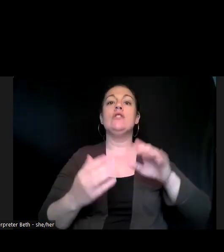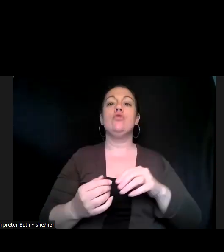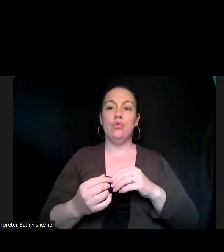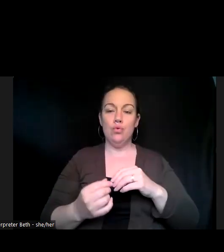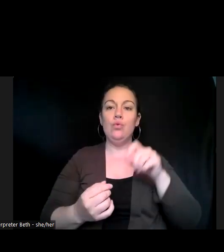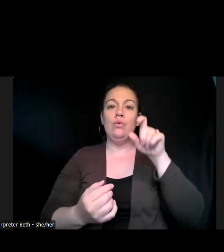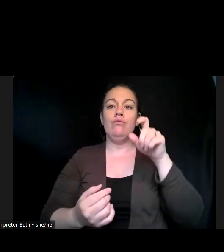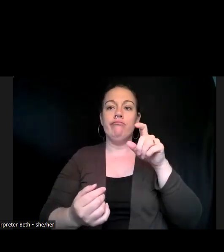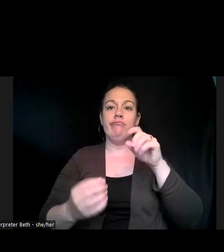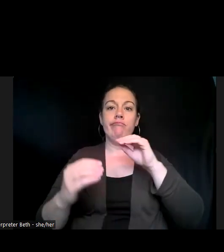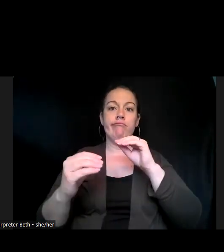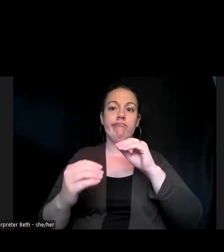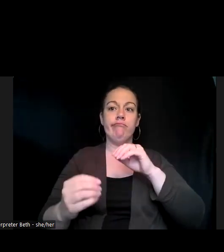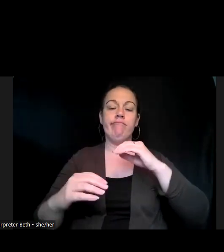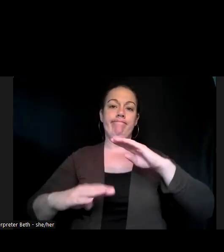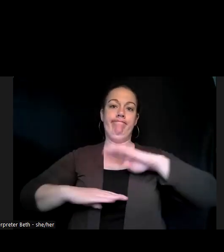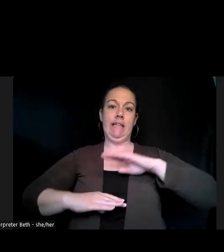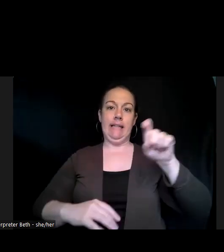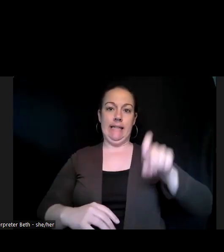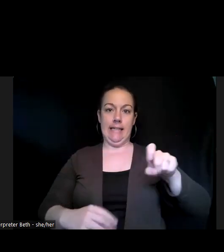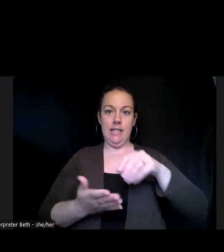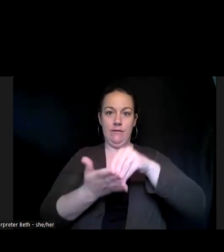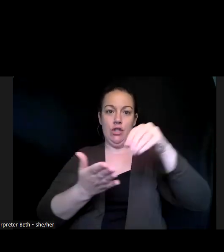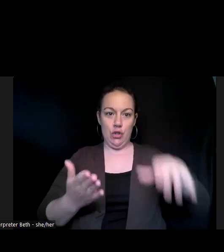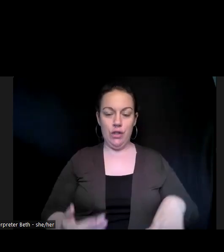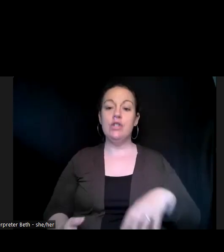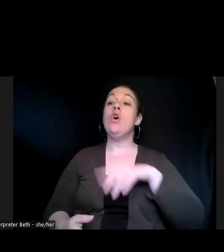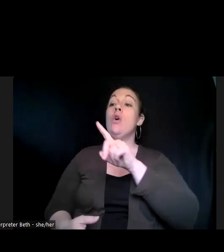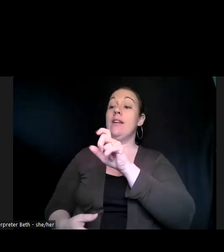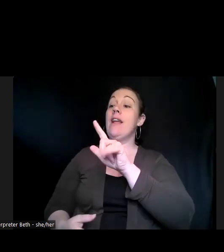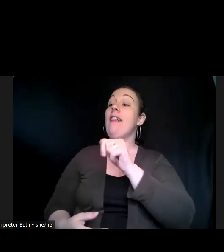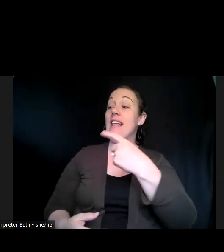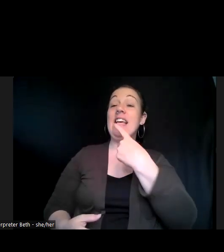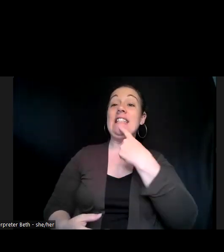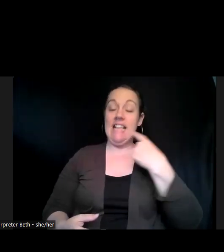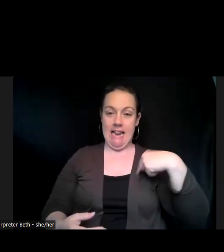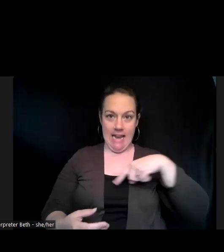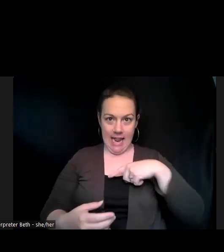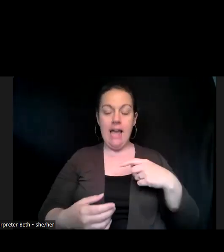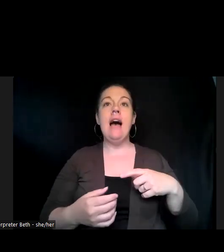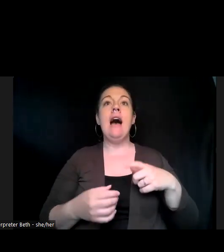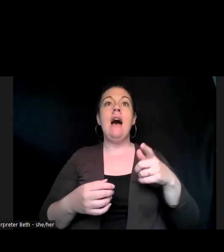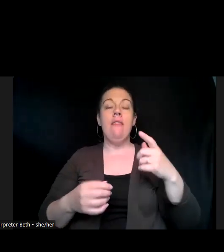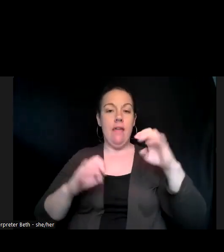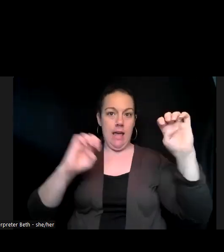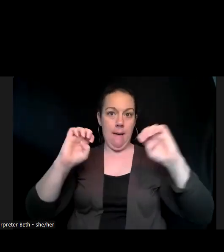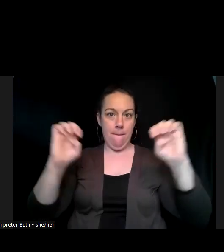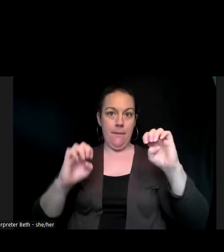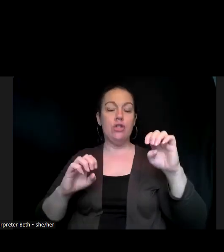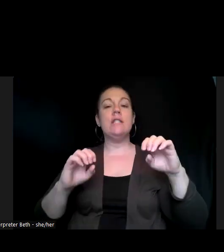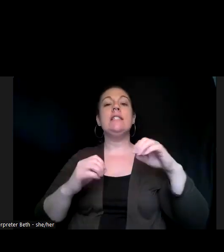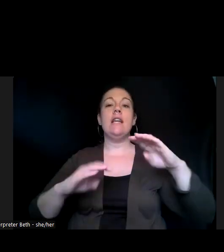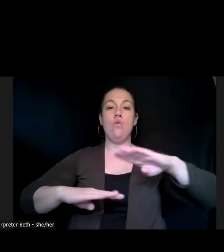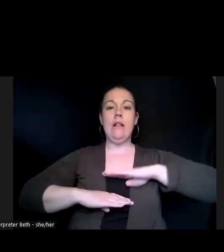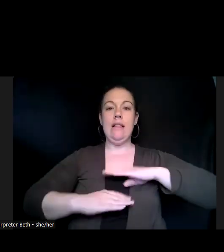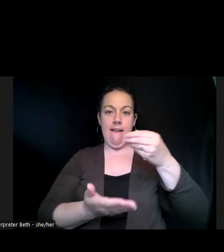mentioned, the ESSER funding, or Elementary and Secondary School Emergency Relief Fund, is a large amount of money.